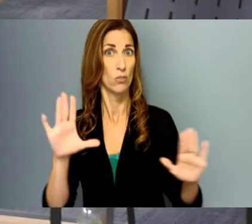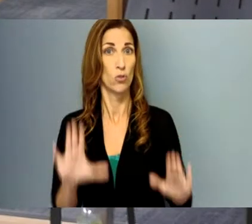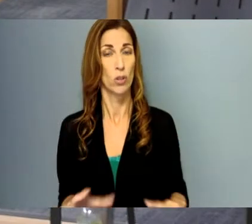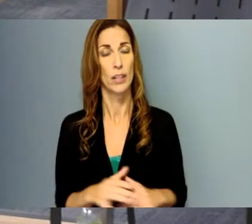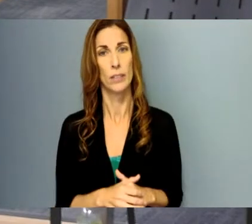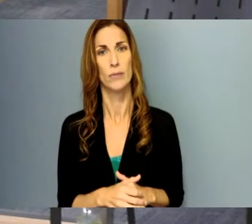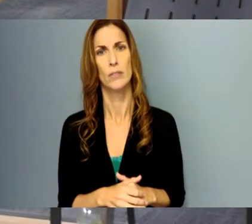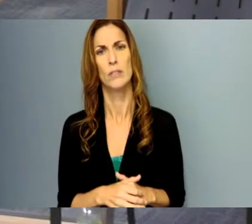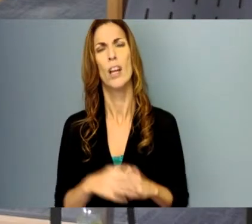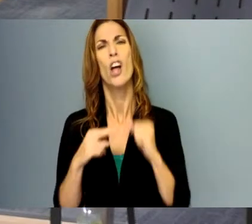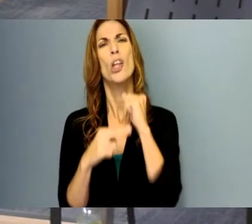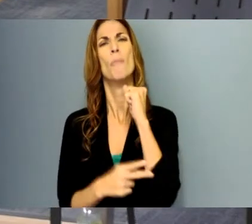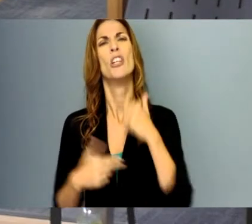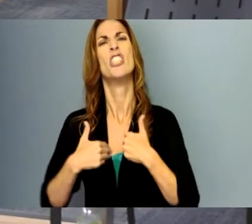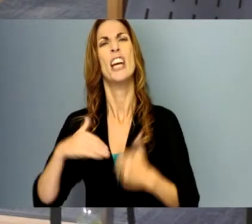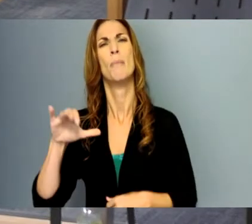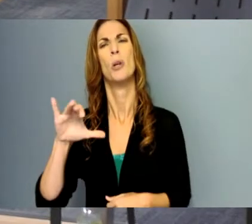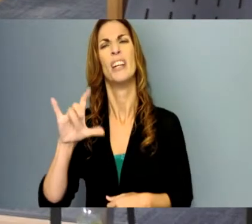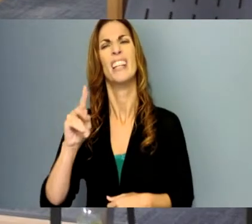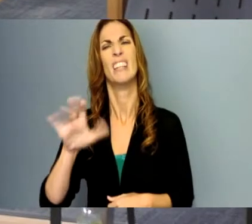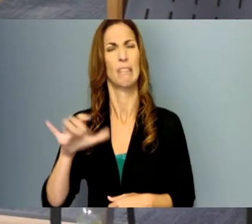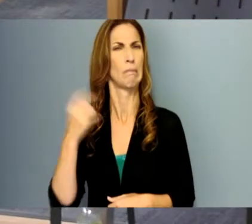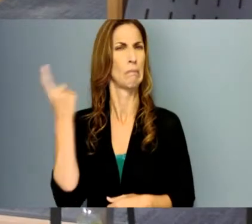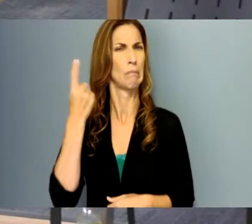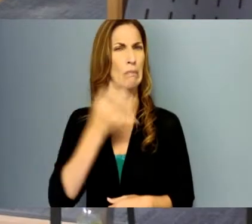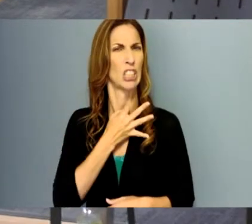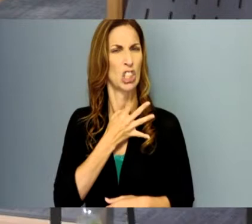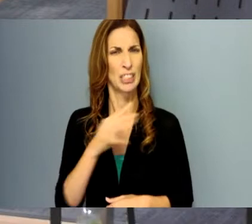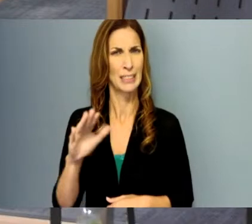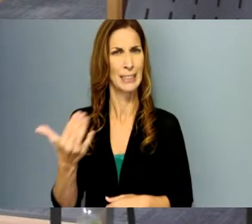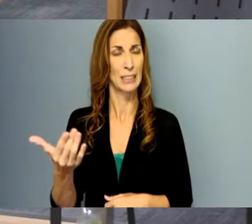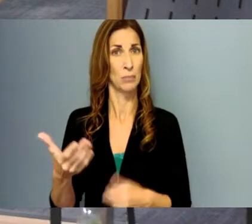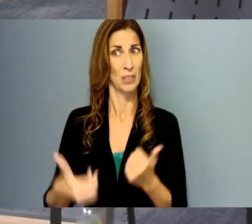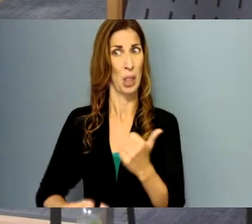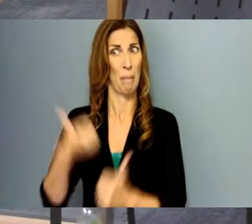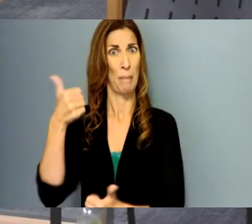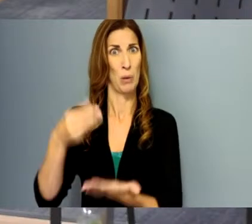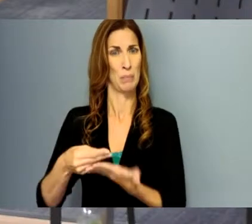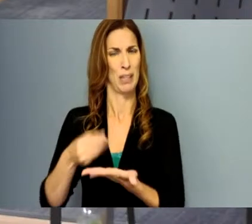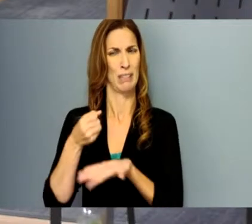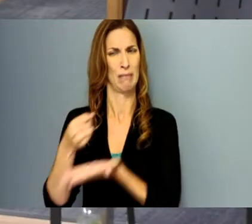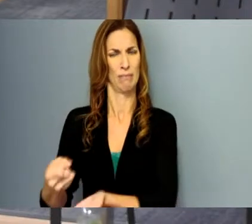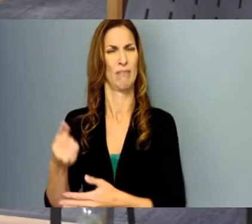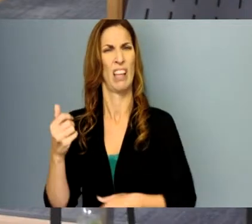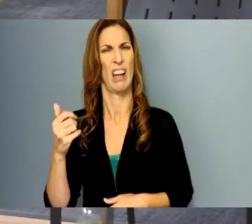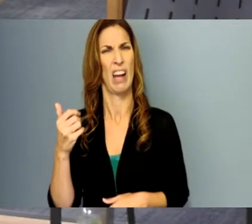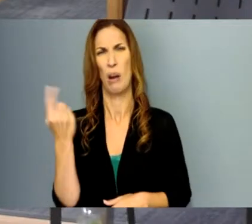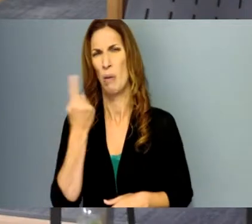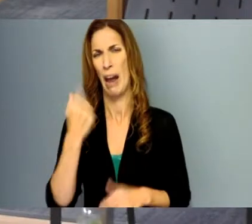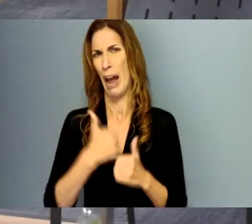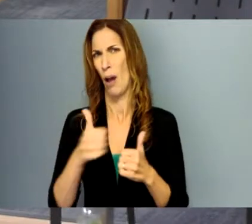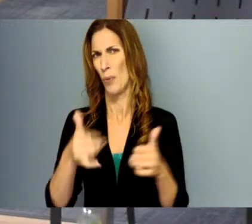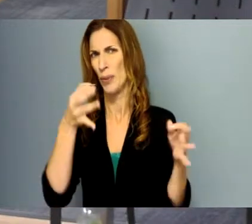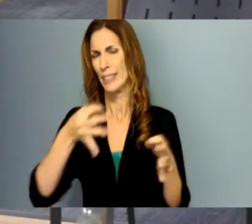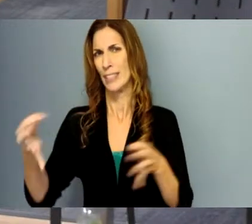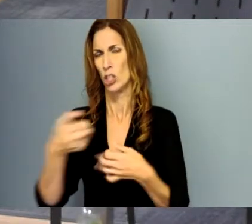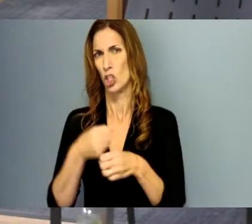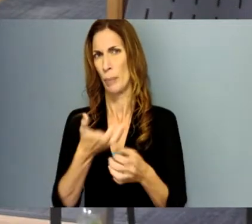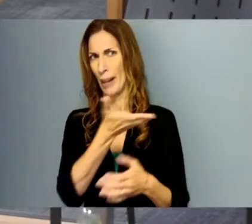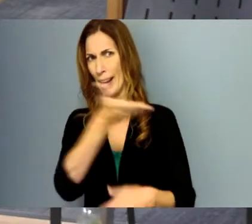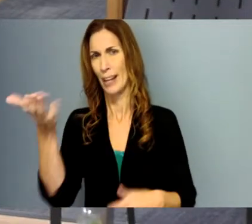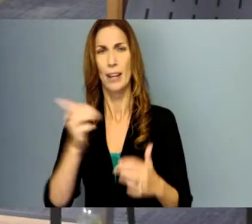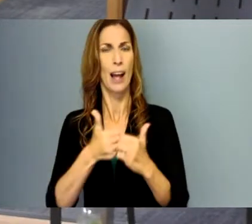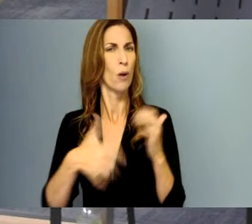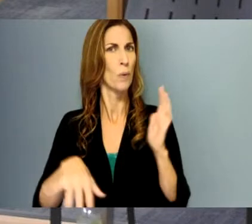Bridge Animal Clinic, I was just curious, it seems that that's getting the most money. So I was curious how those decisions are made and how you